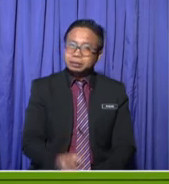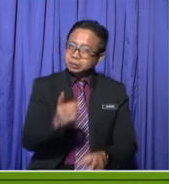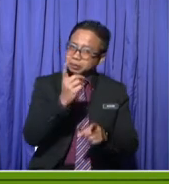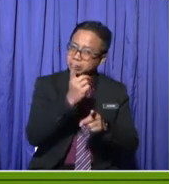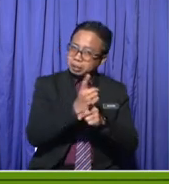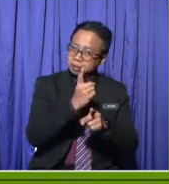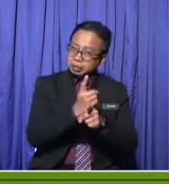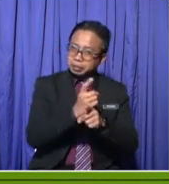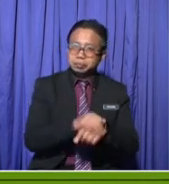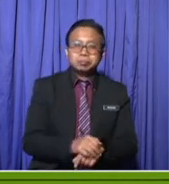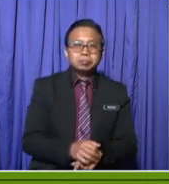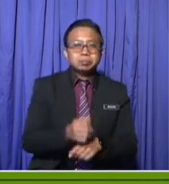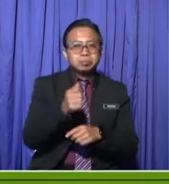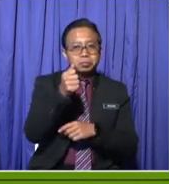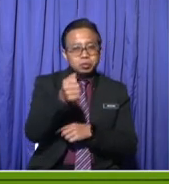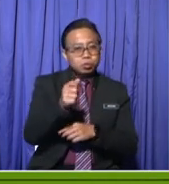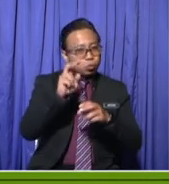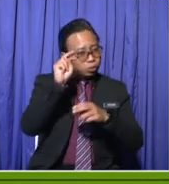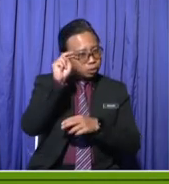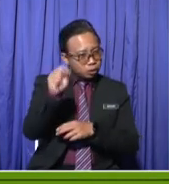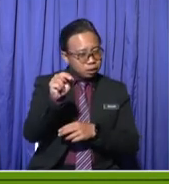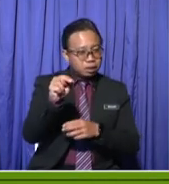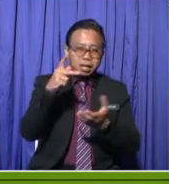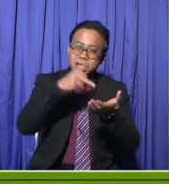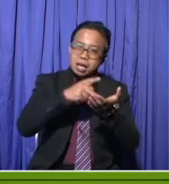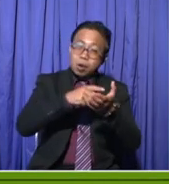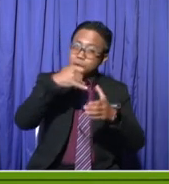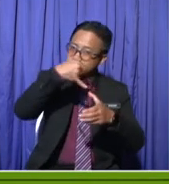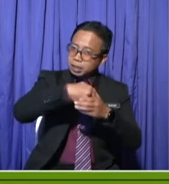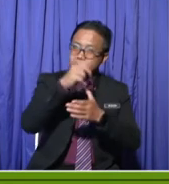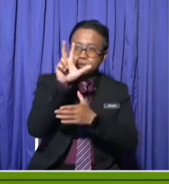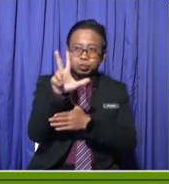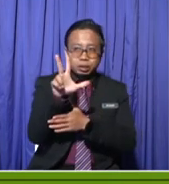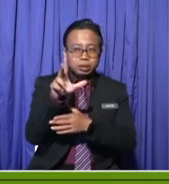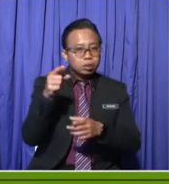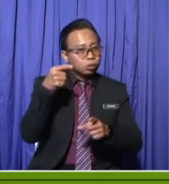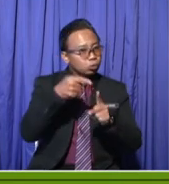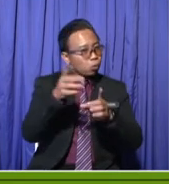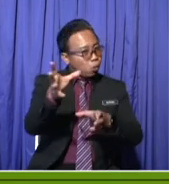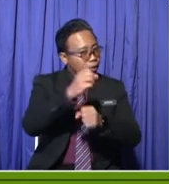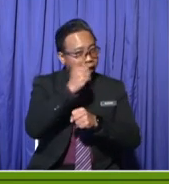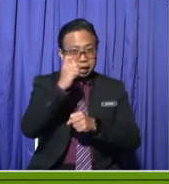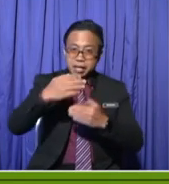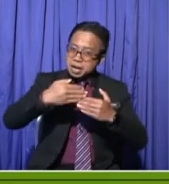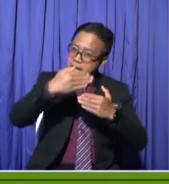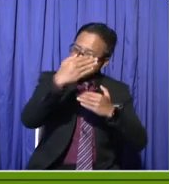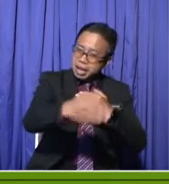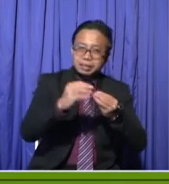Exactly. You need to count on in 3s to get the next number.